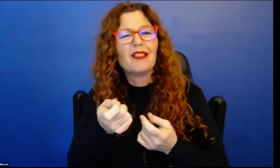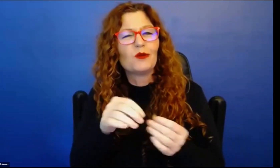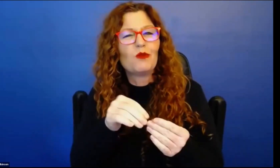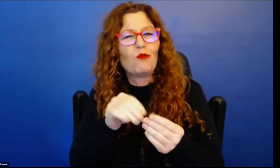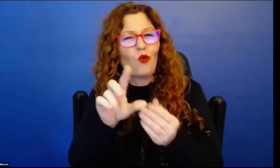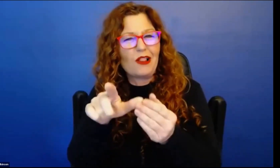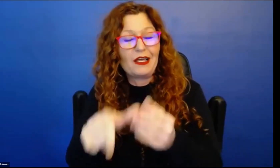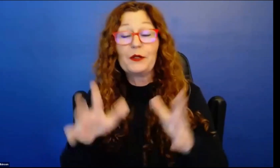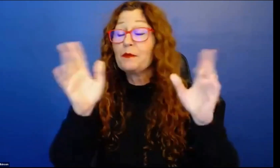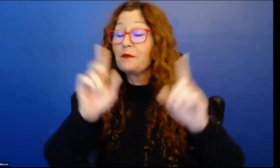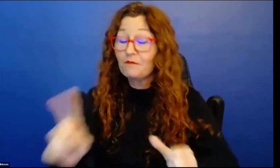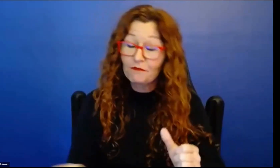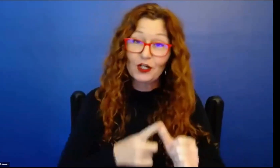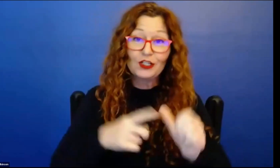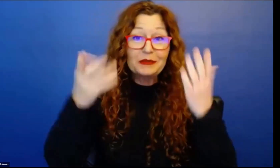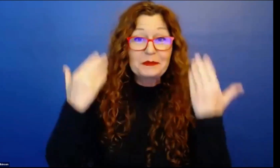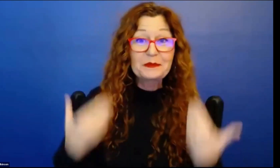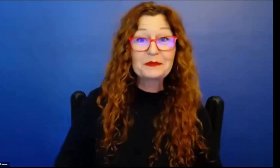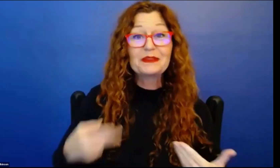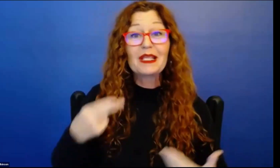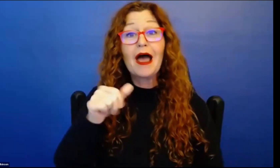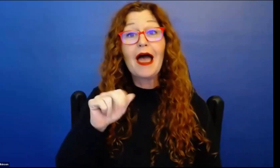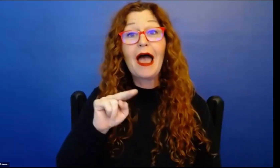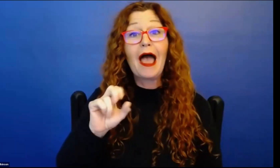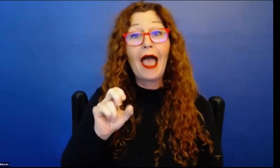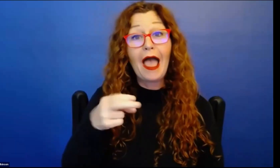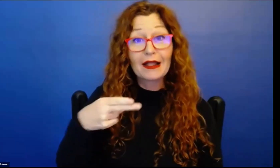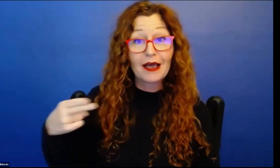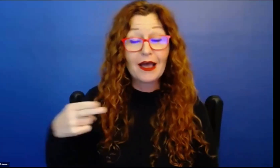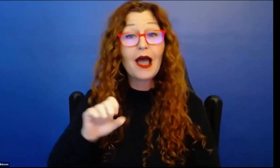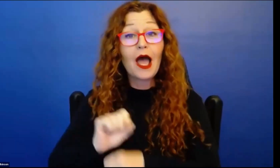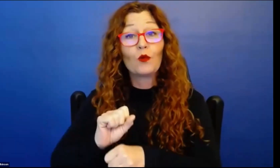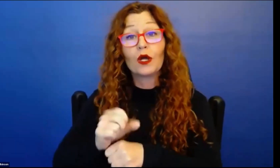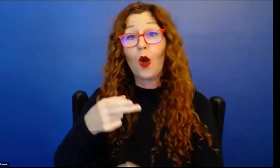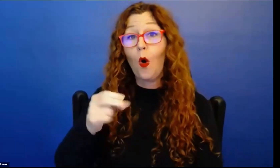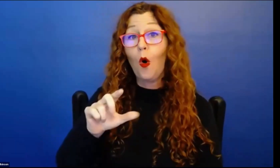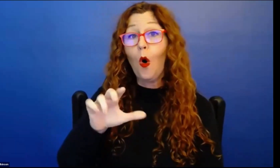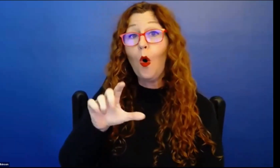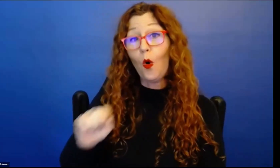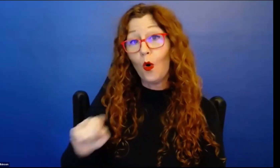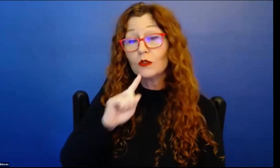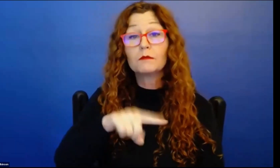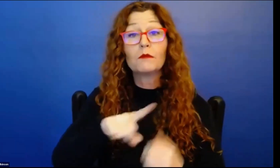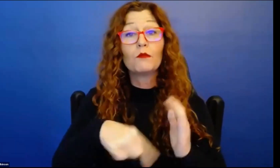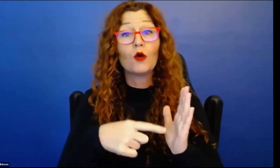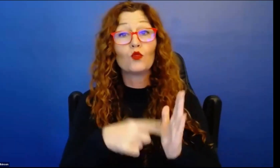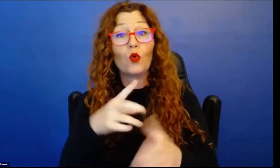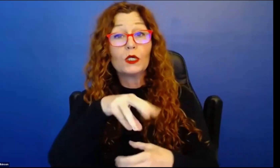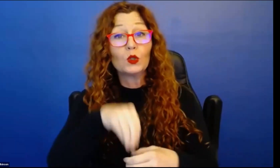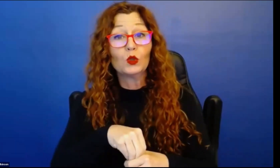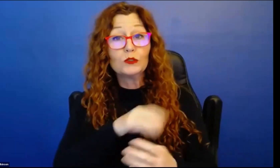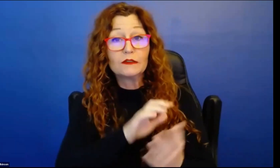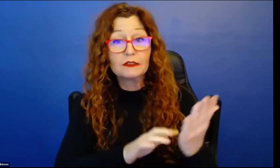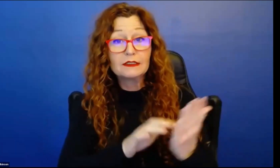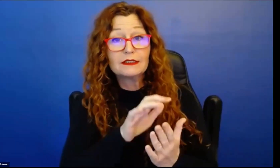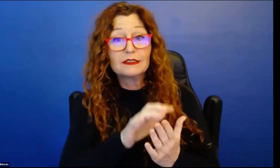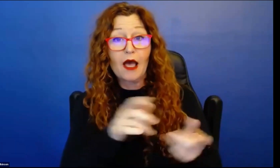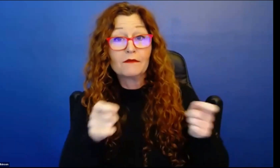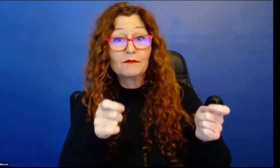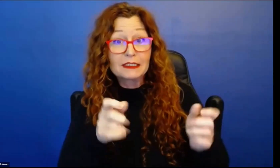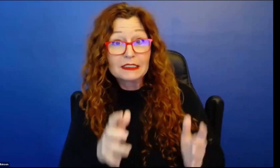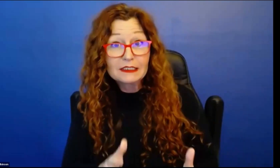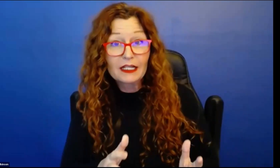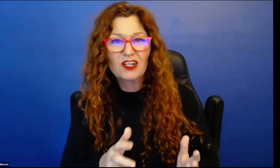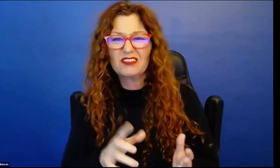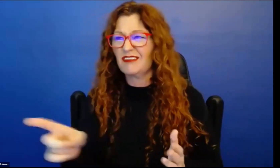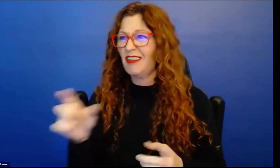Hannah Silver. I work at Holst Architecture. My role is called Inclusive Design Facilitator. If that means nothing to you, it's because I totally made it